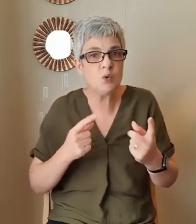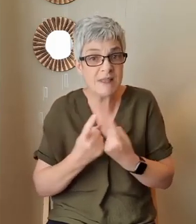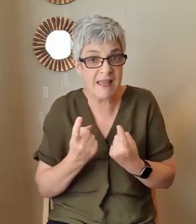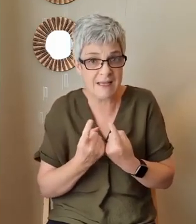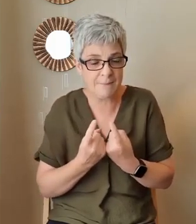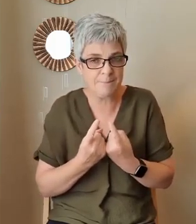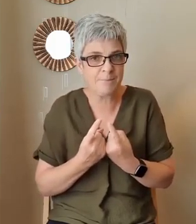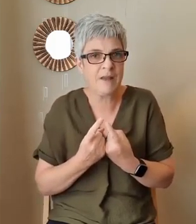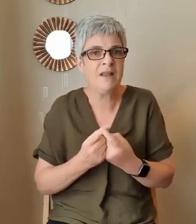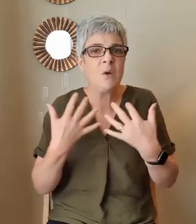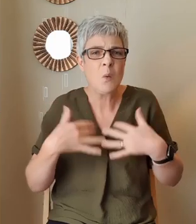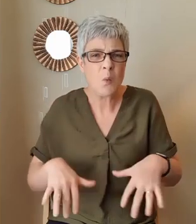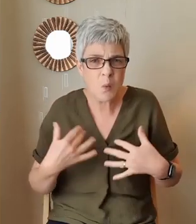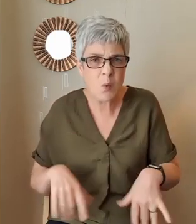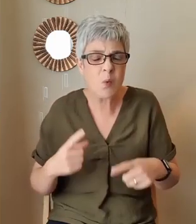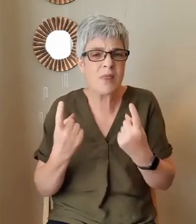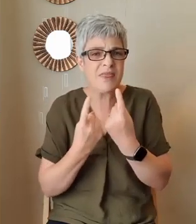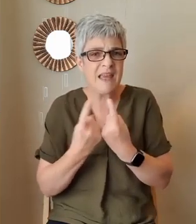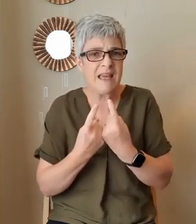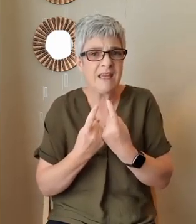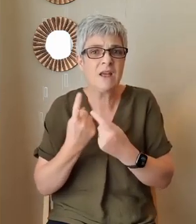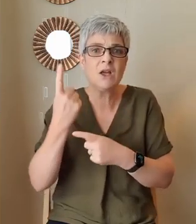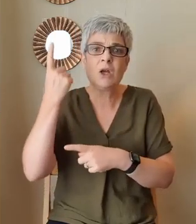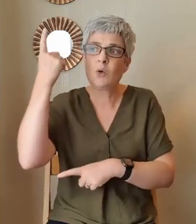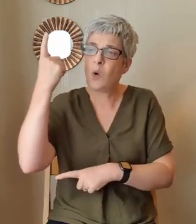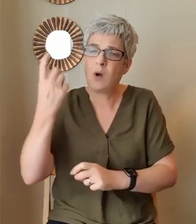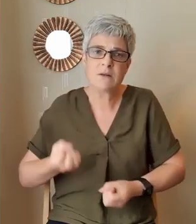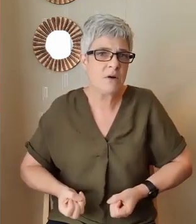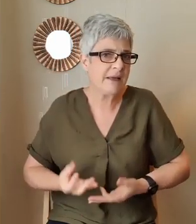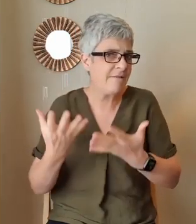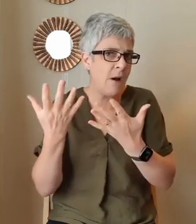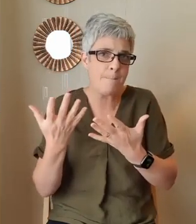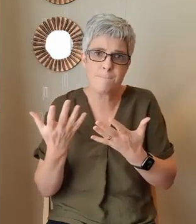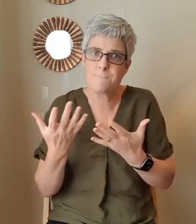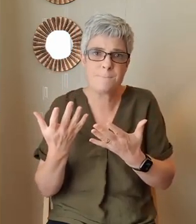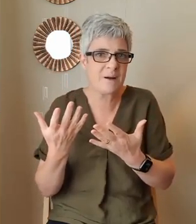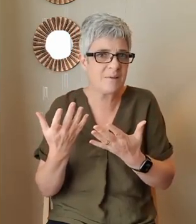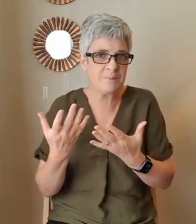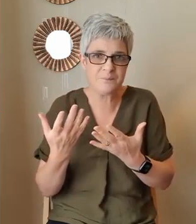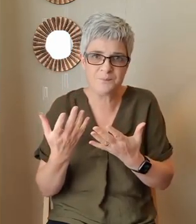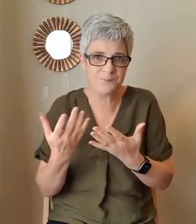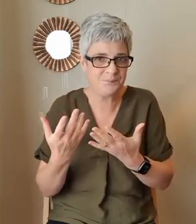the astonishing thing is that God does not give up on him.